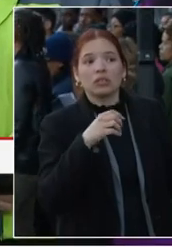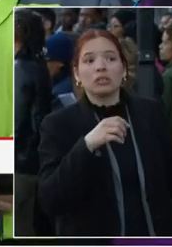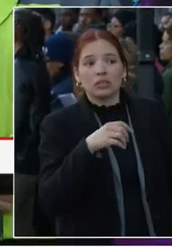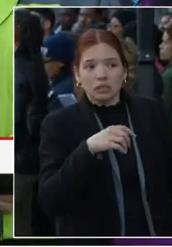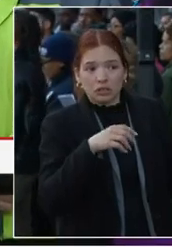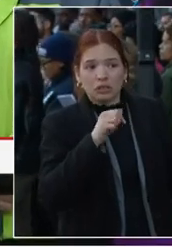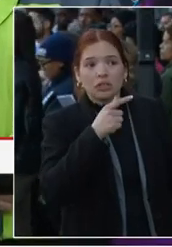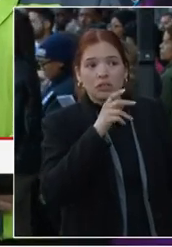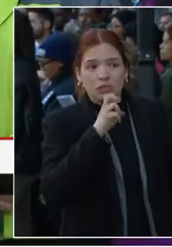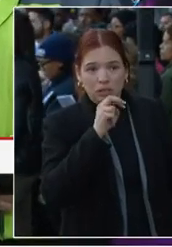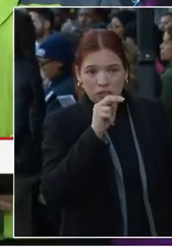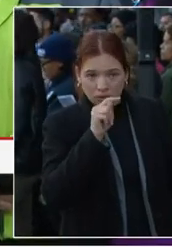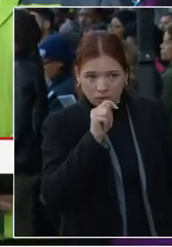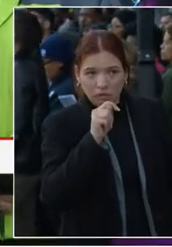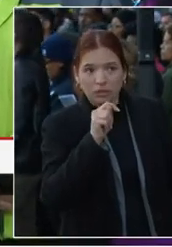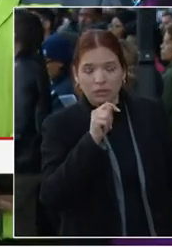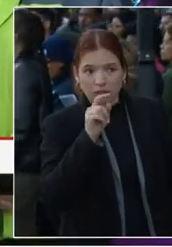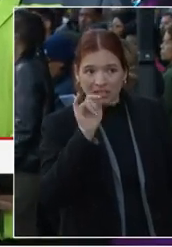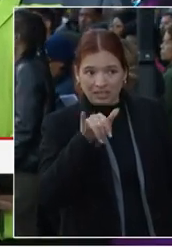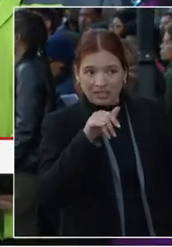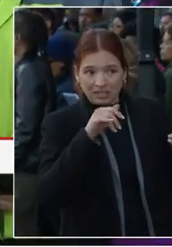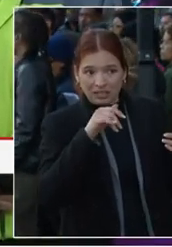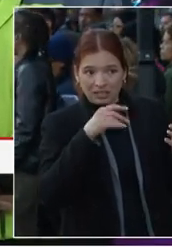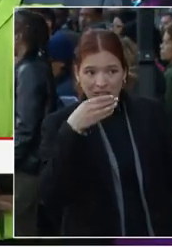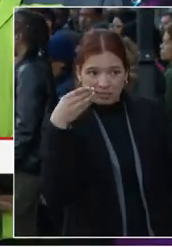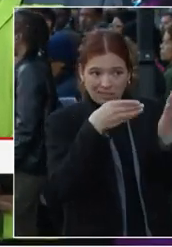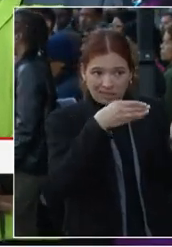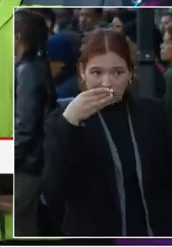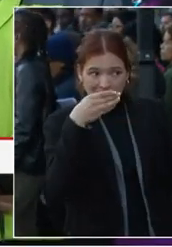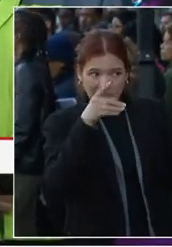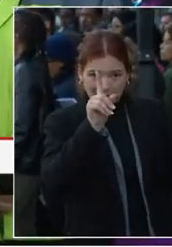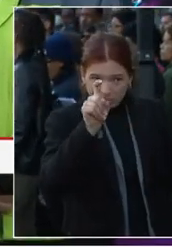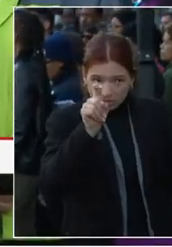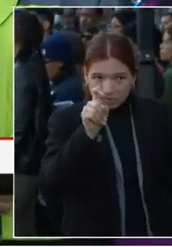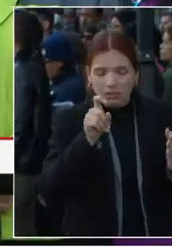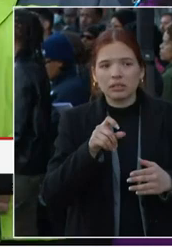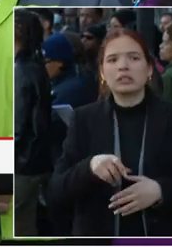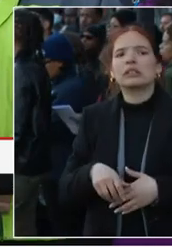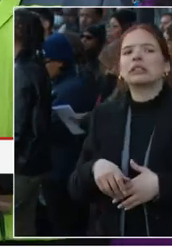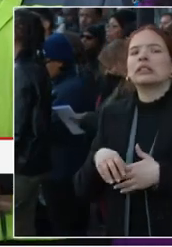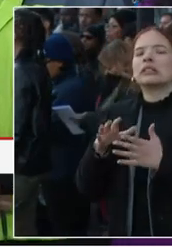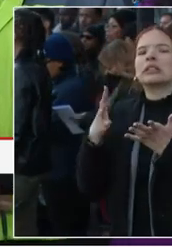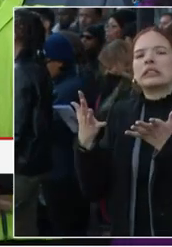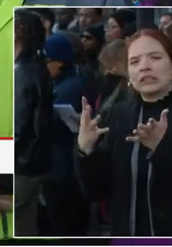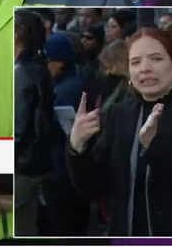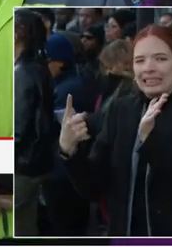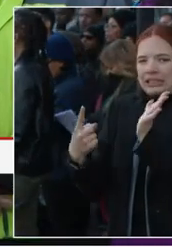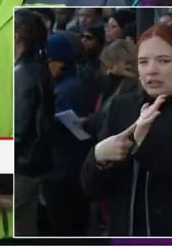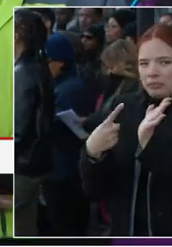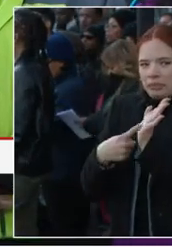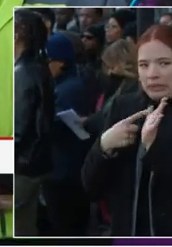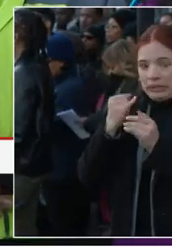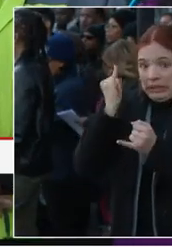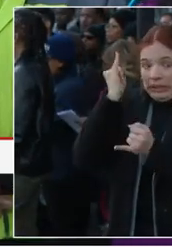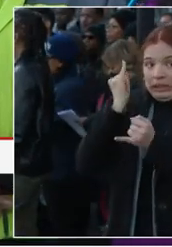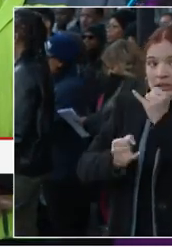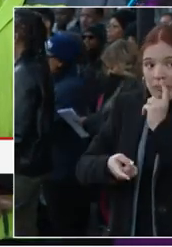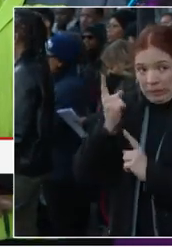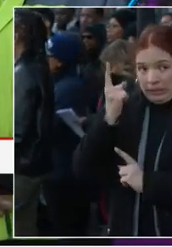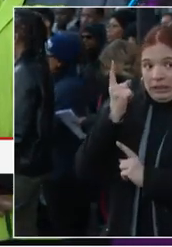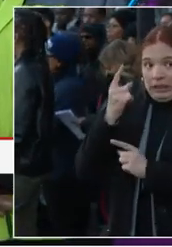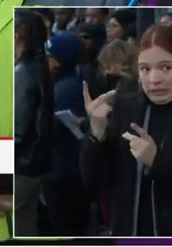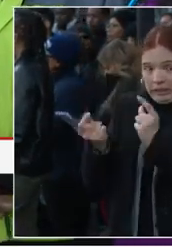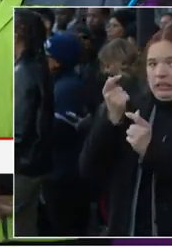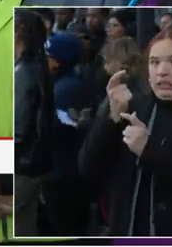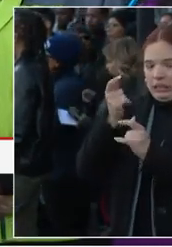life. Police officers are required to make split-second decisions, and then there's a process. And the U.S. Attorney's Office, we provided